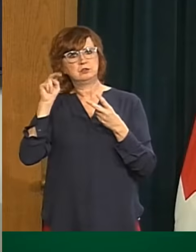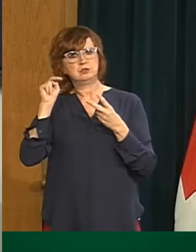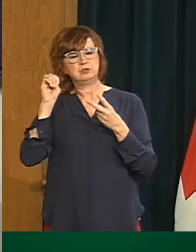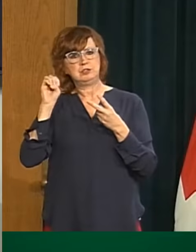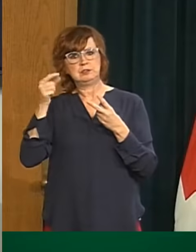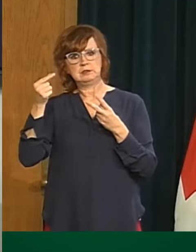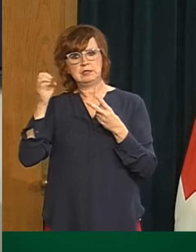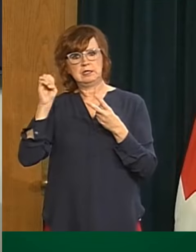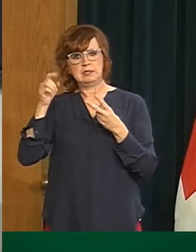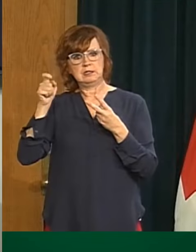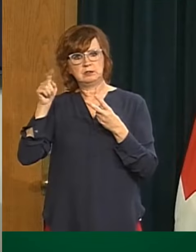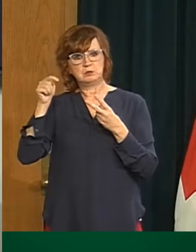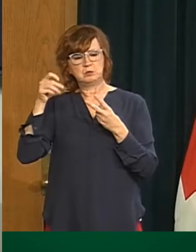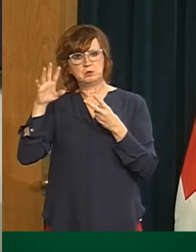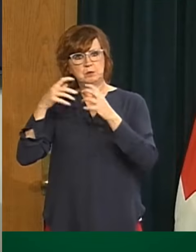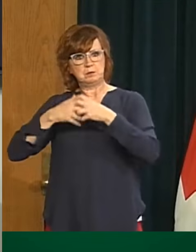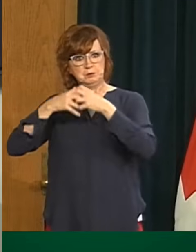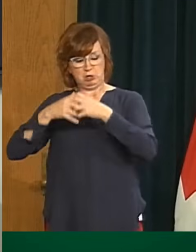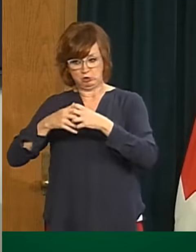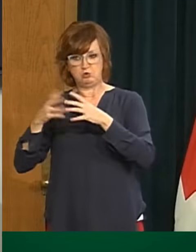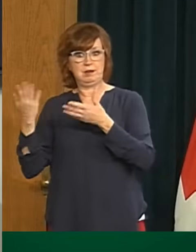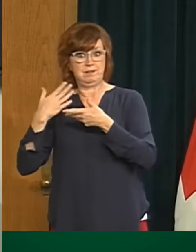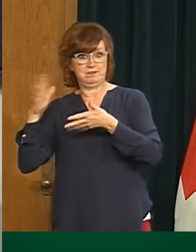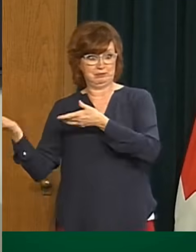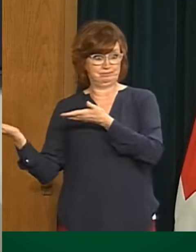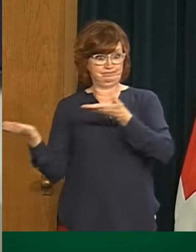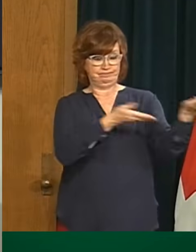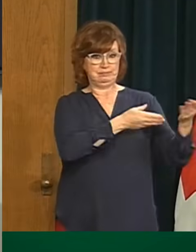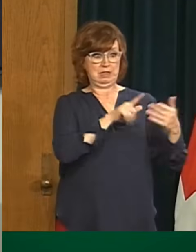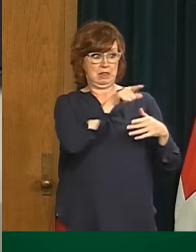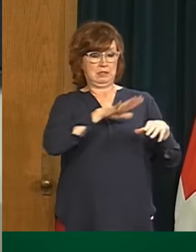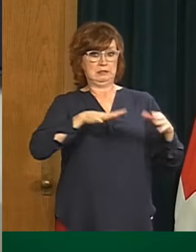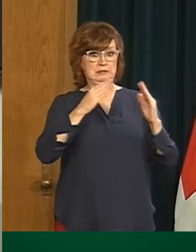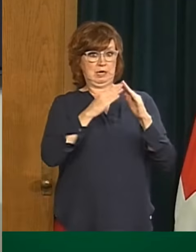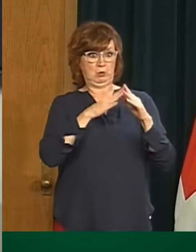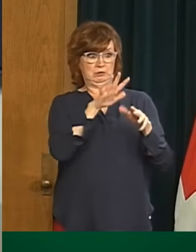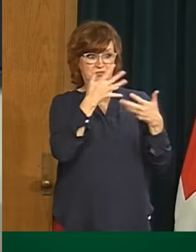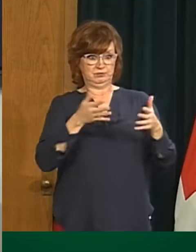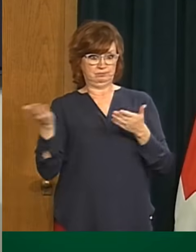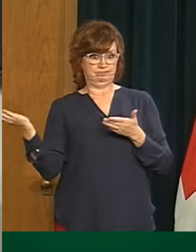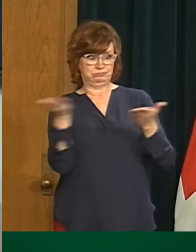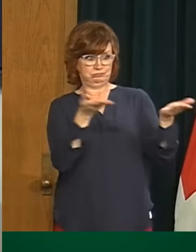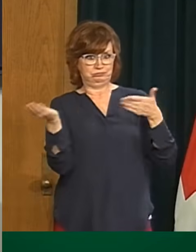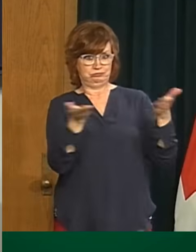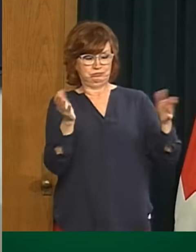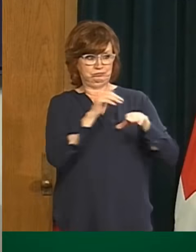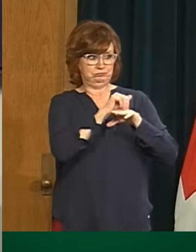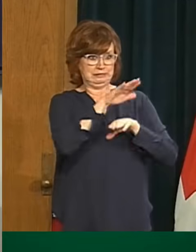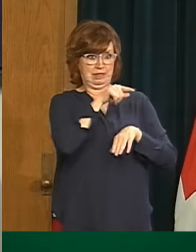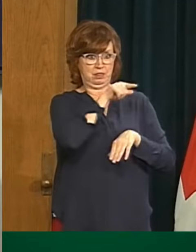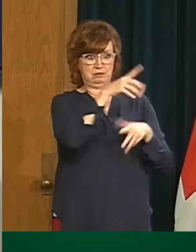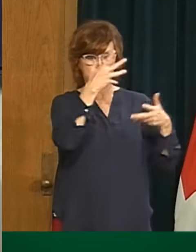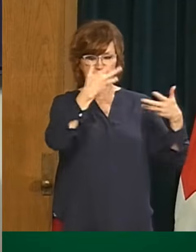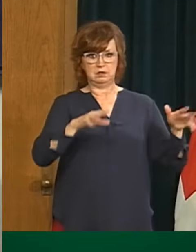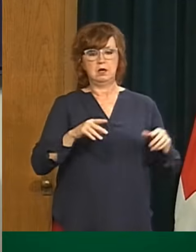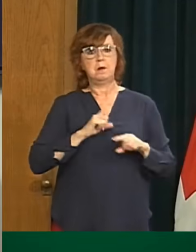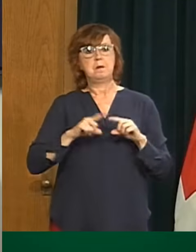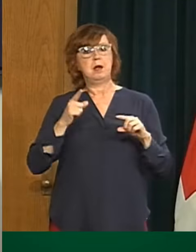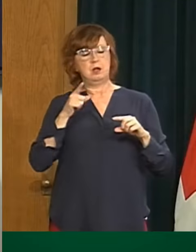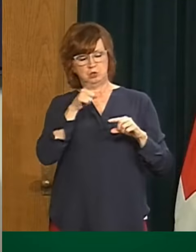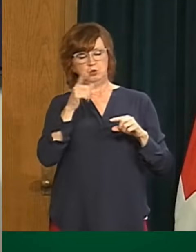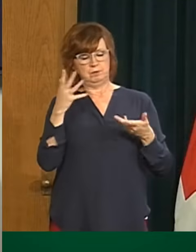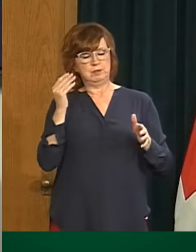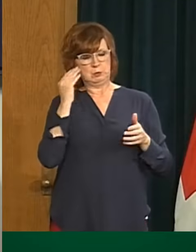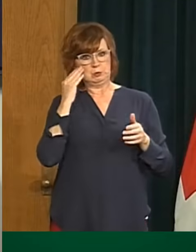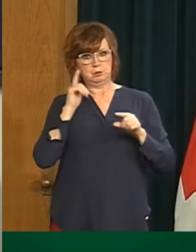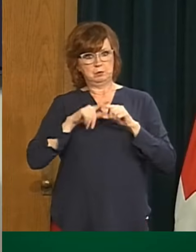to help support those efforts around containing the virus. As these new machines, as you've already heard, get up and running, they